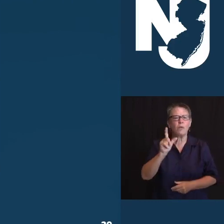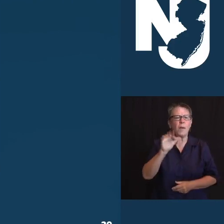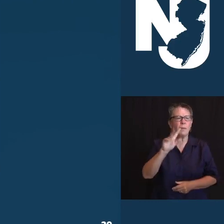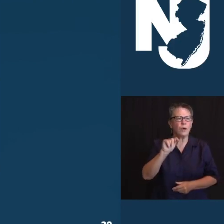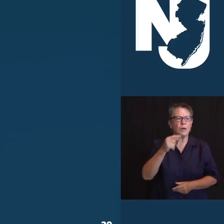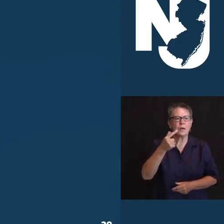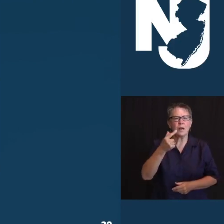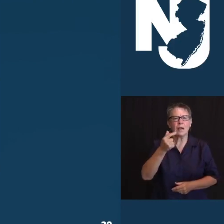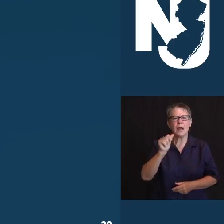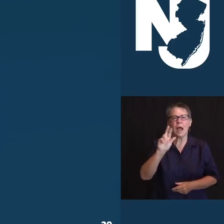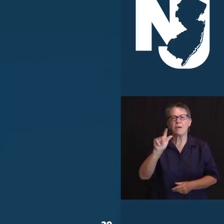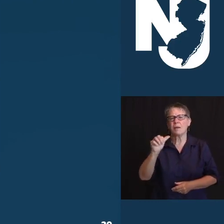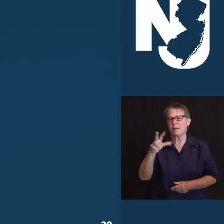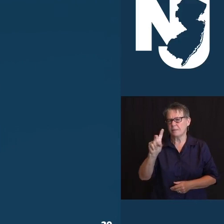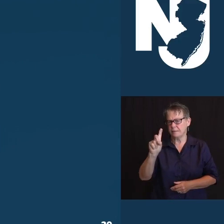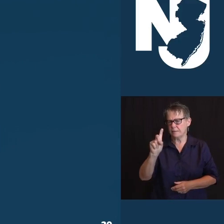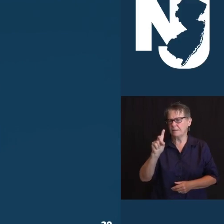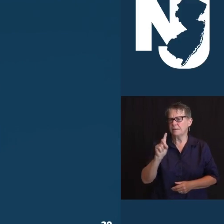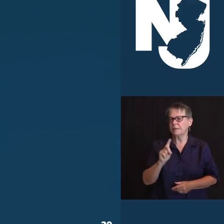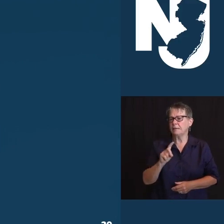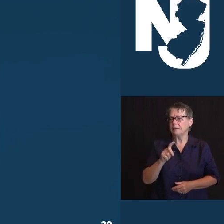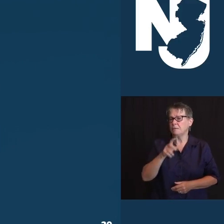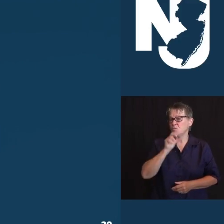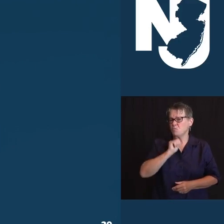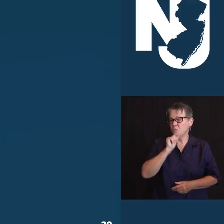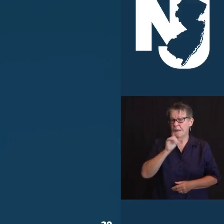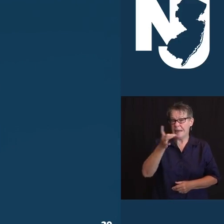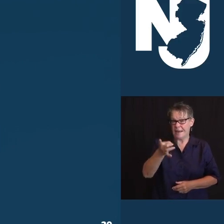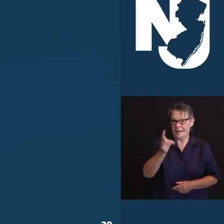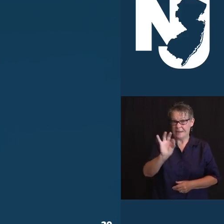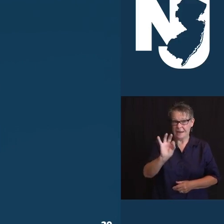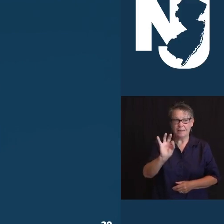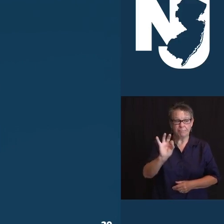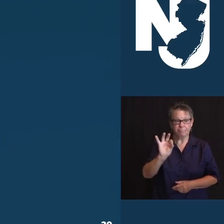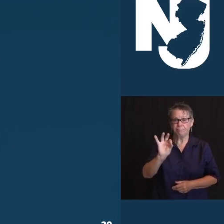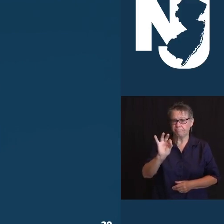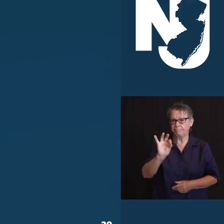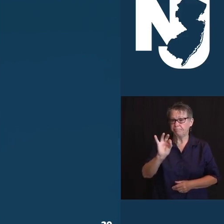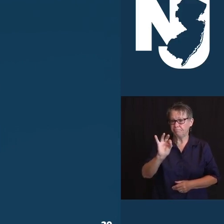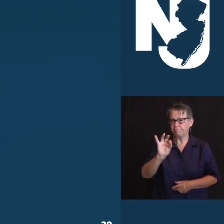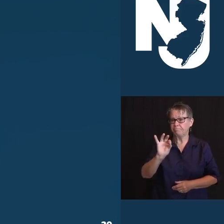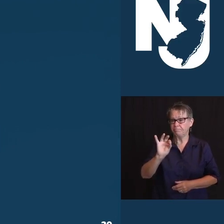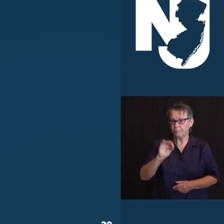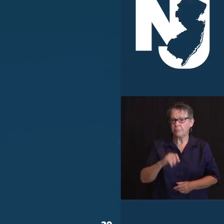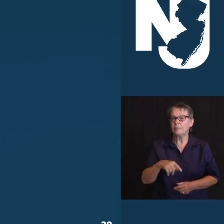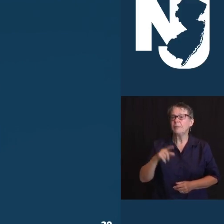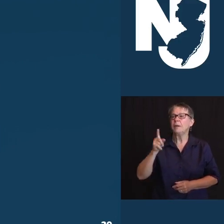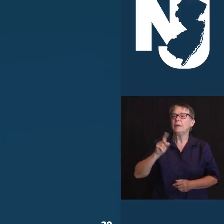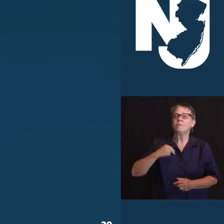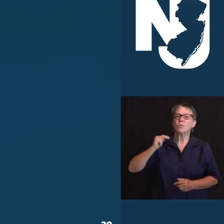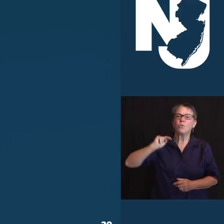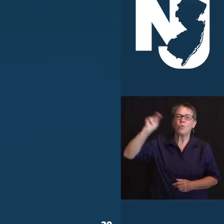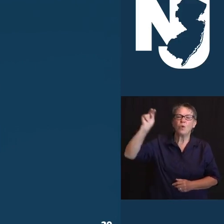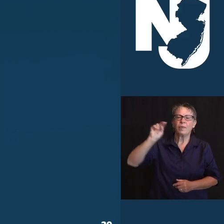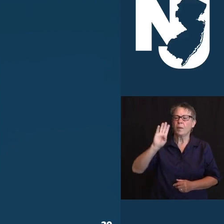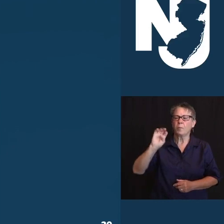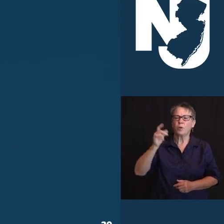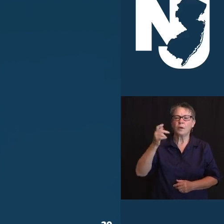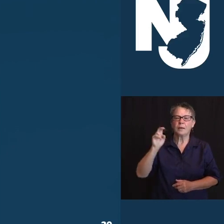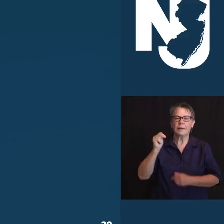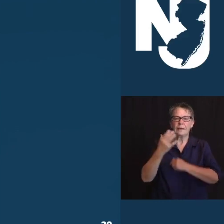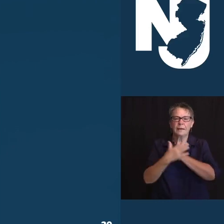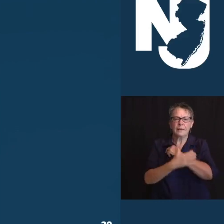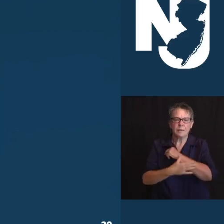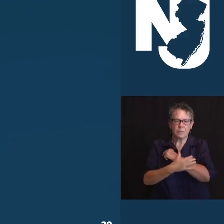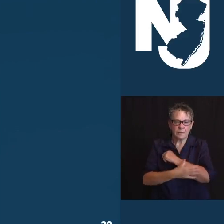and lived in Westwood in Bergen County, and what a life he led. He grew up, as he put it, within walking distance of Canada in